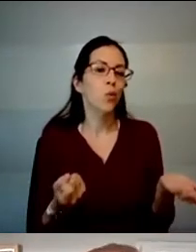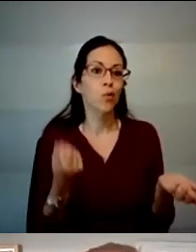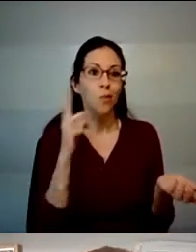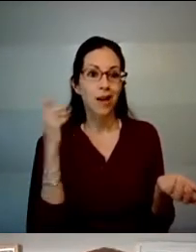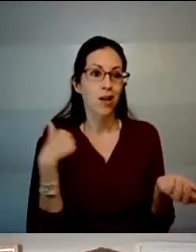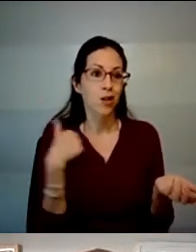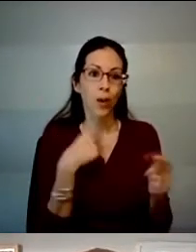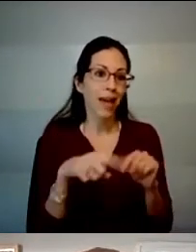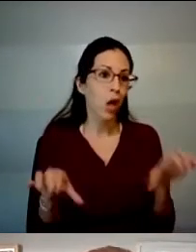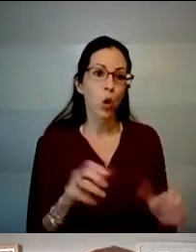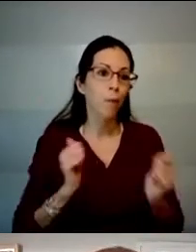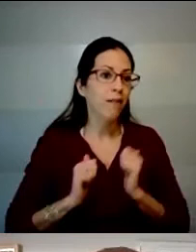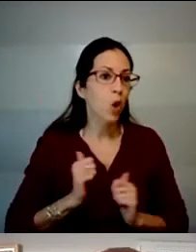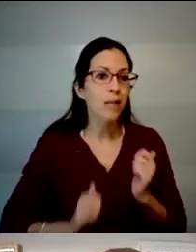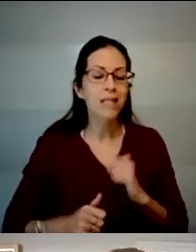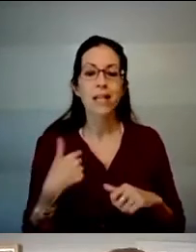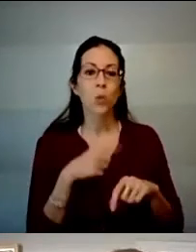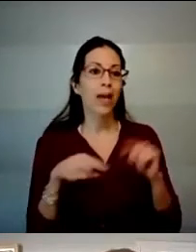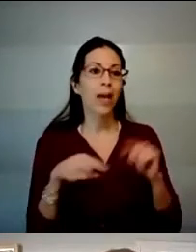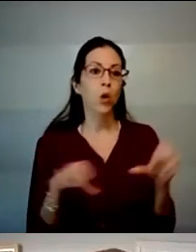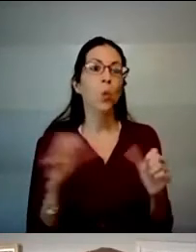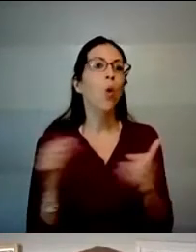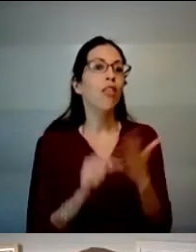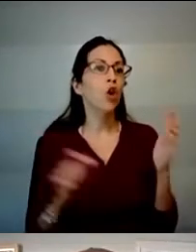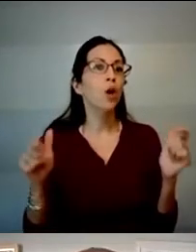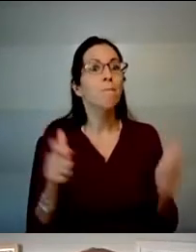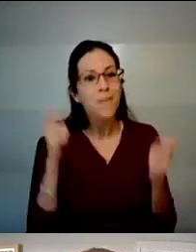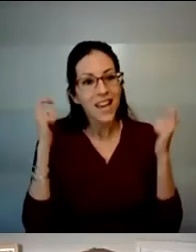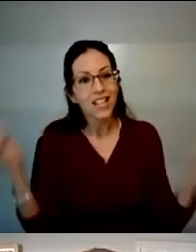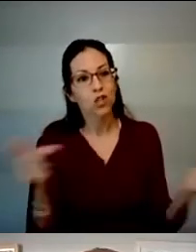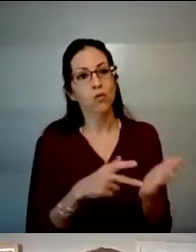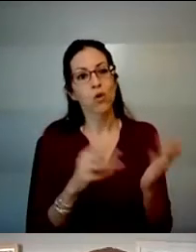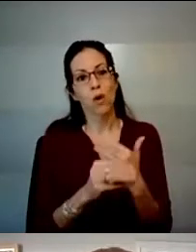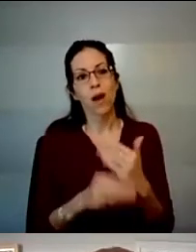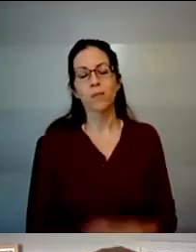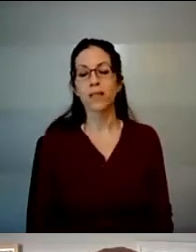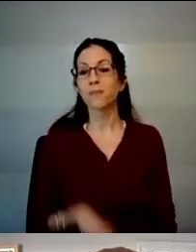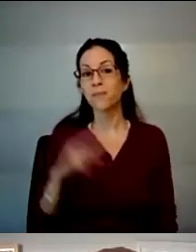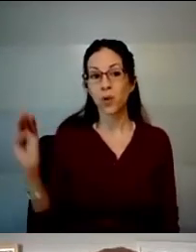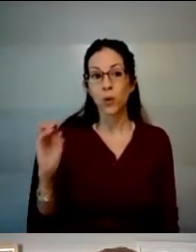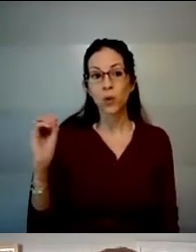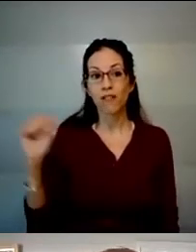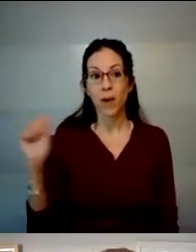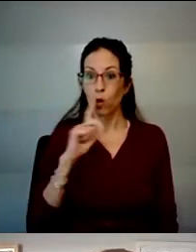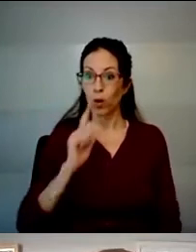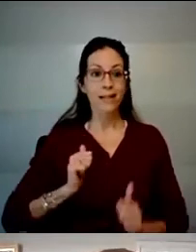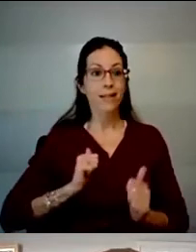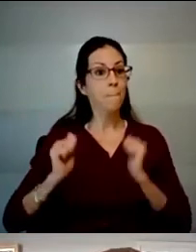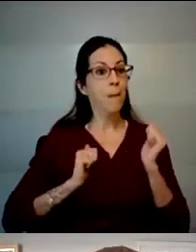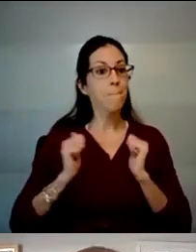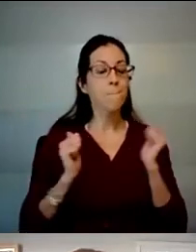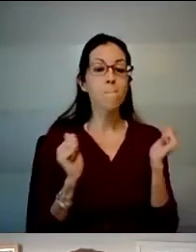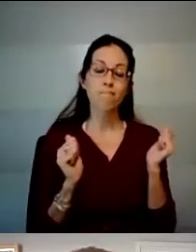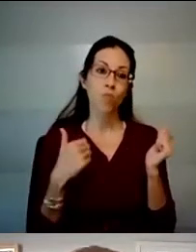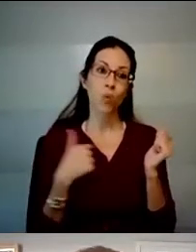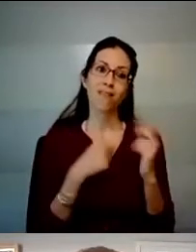do performances and other major programs. So Mutual America really stepped up and we were incredibly